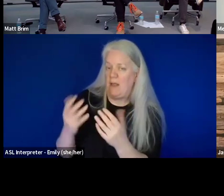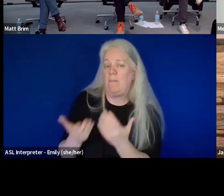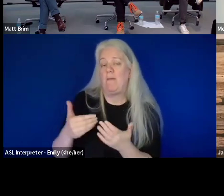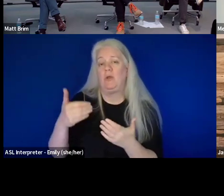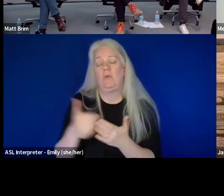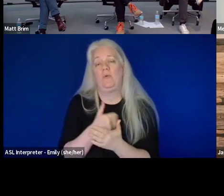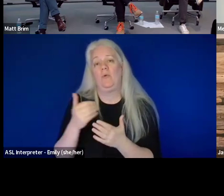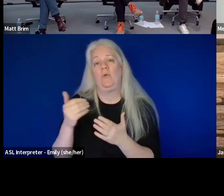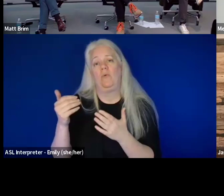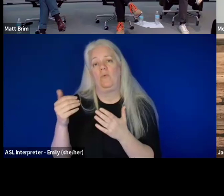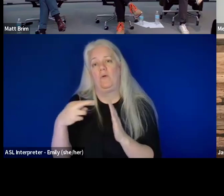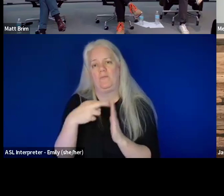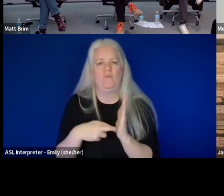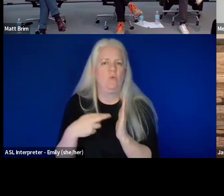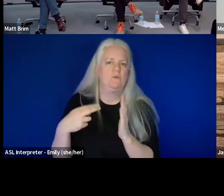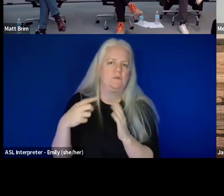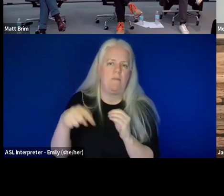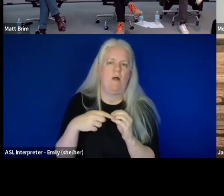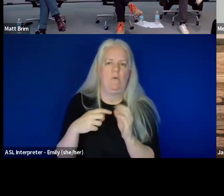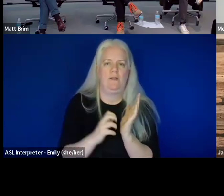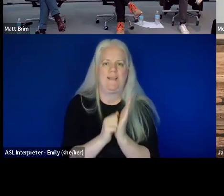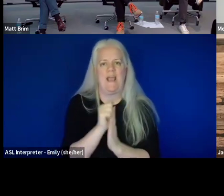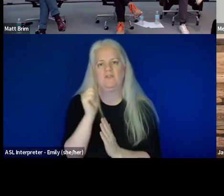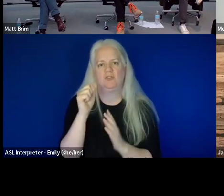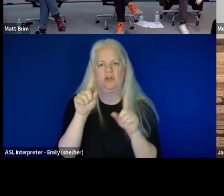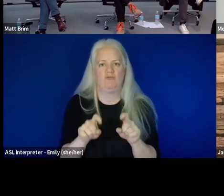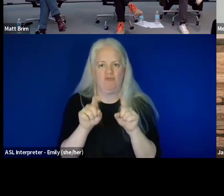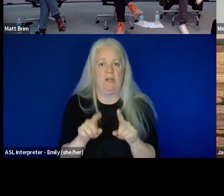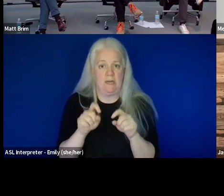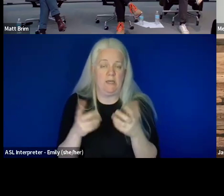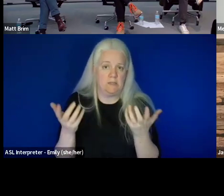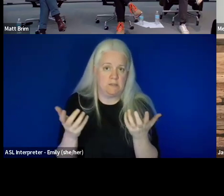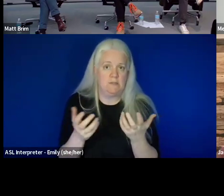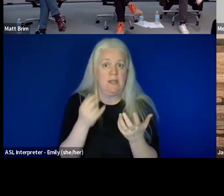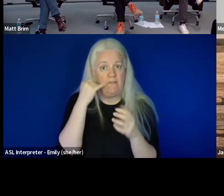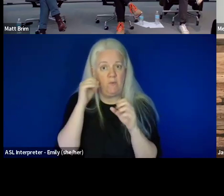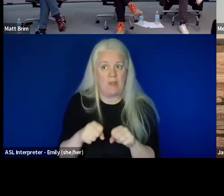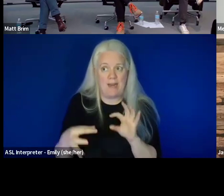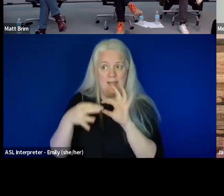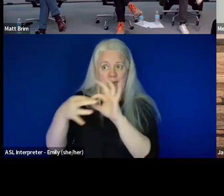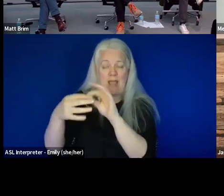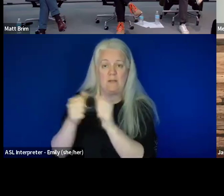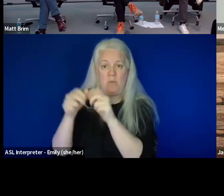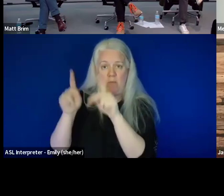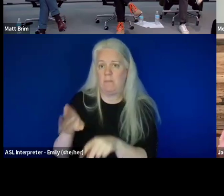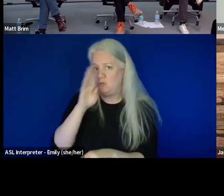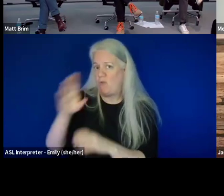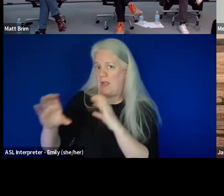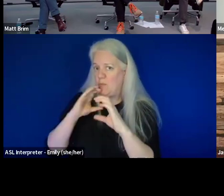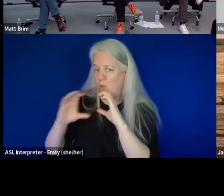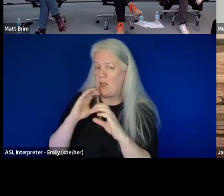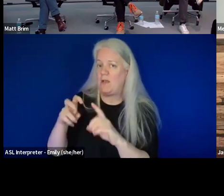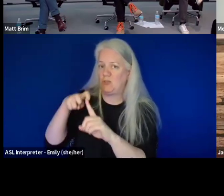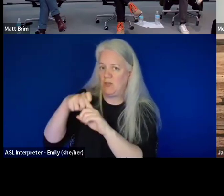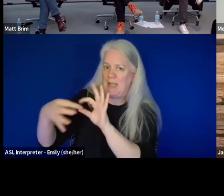cancer screenings. By being able to connect with people who are champions in this space, you have that direct line of communication and you can keep